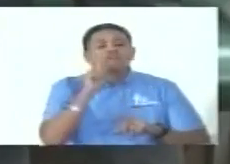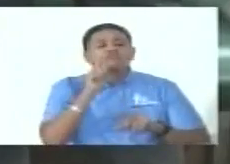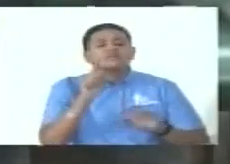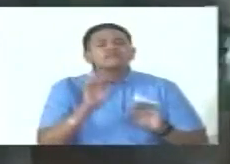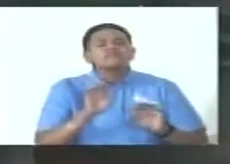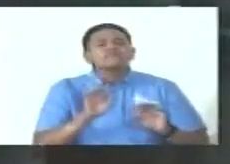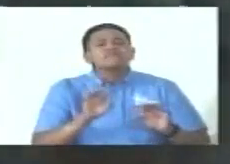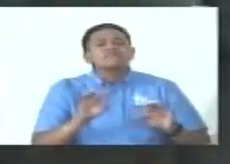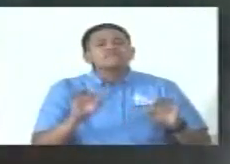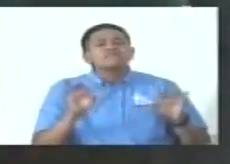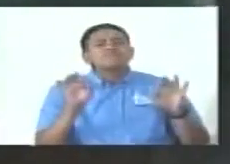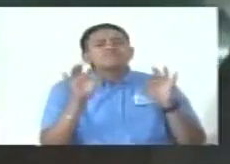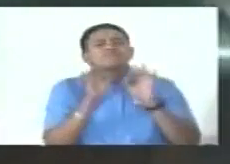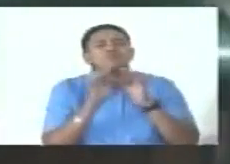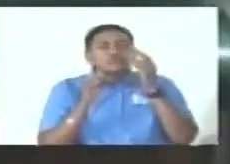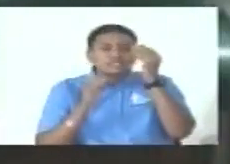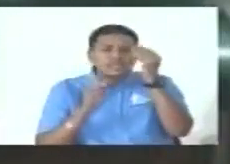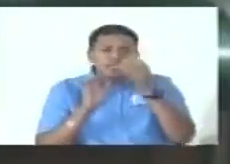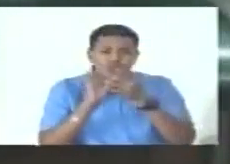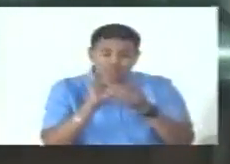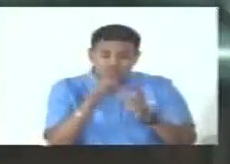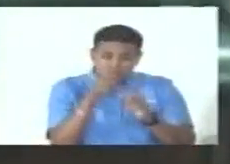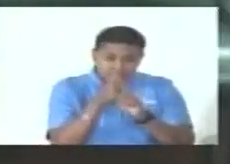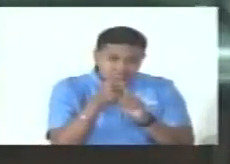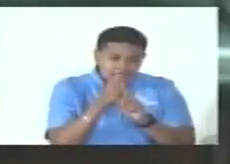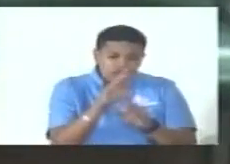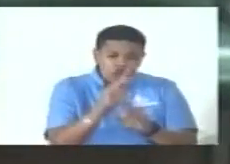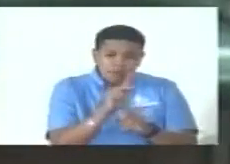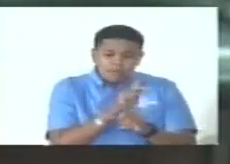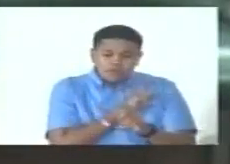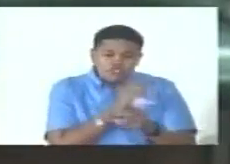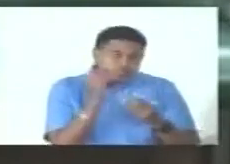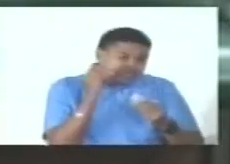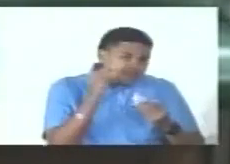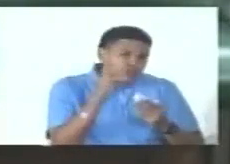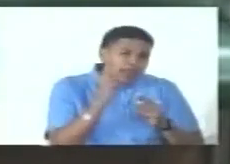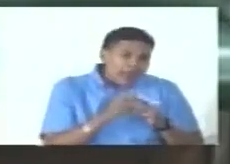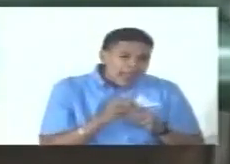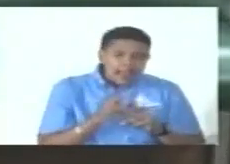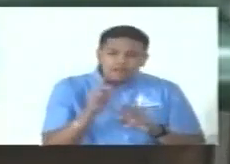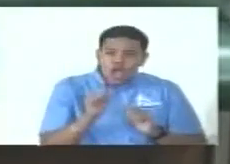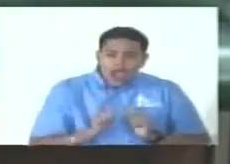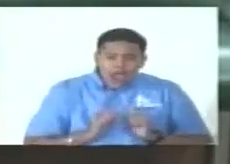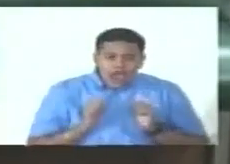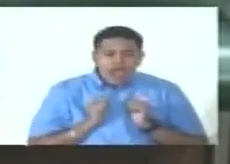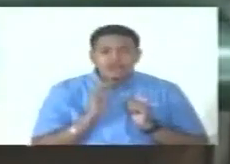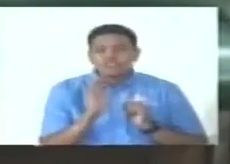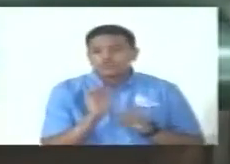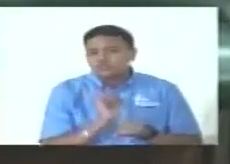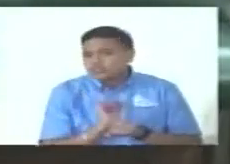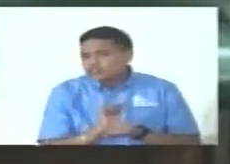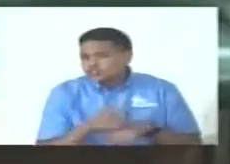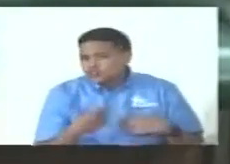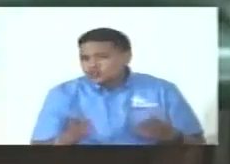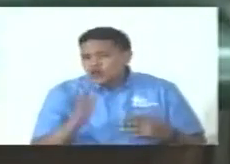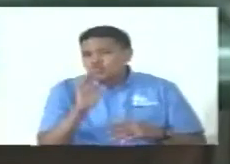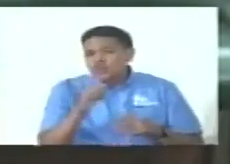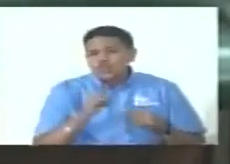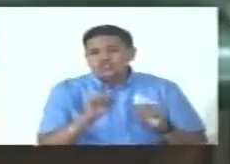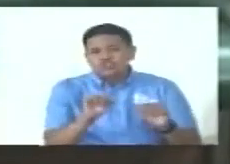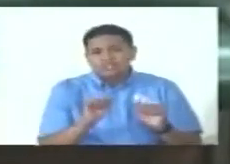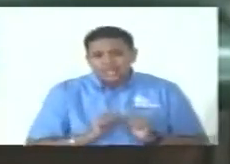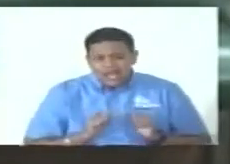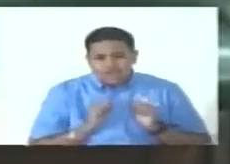significant data about yourself, your personal information, your name, your address, your occupation, your street address,